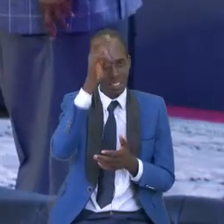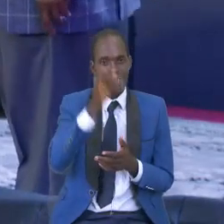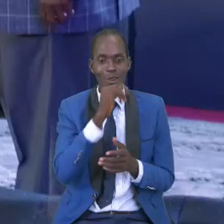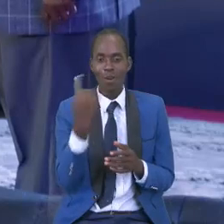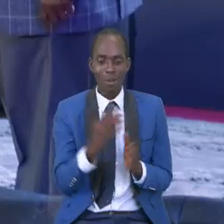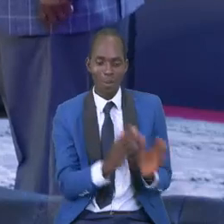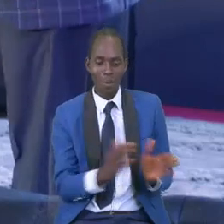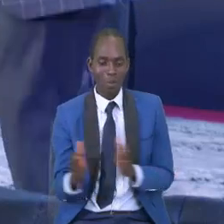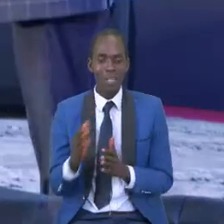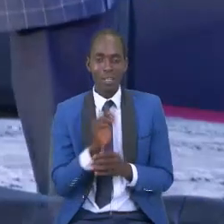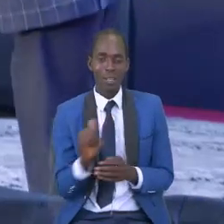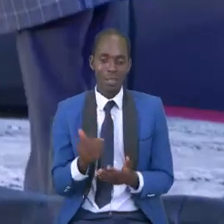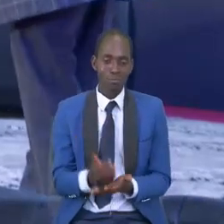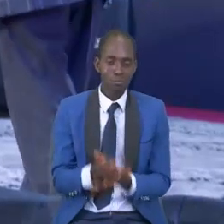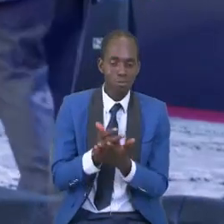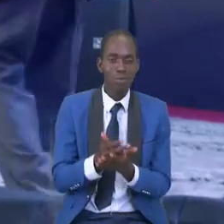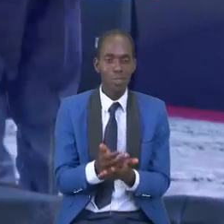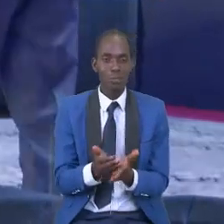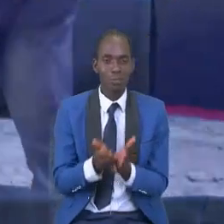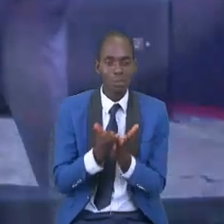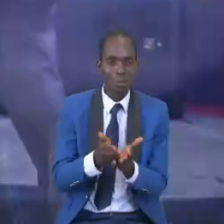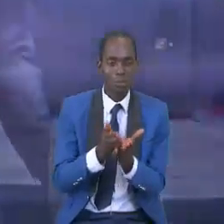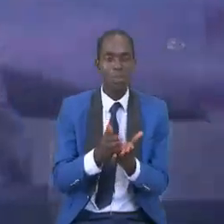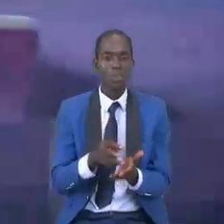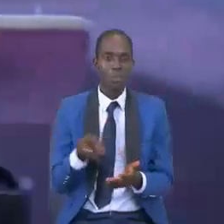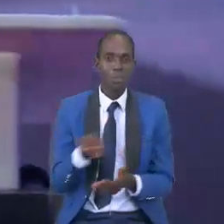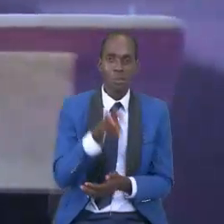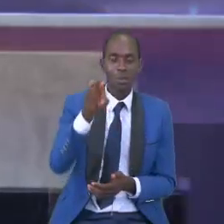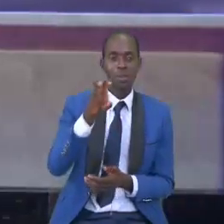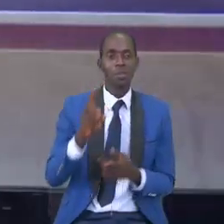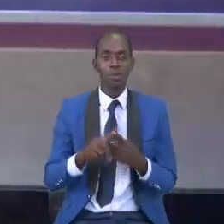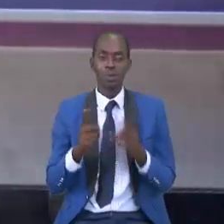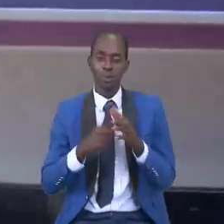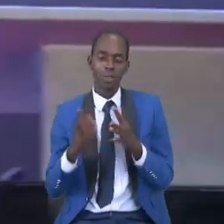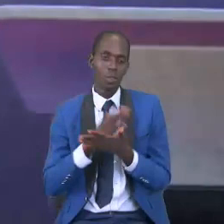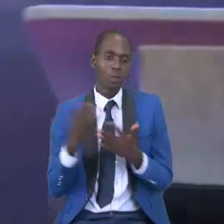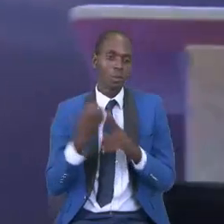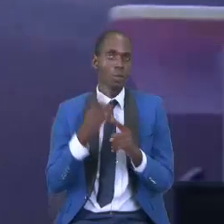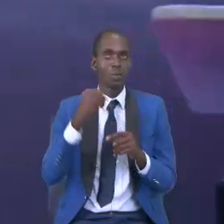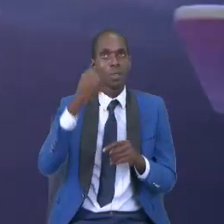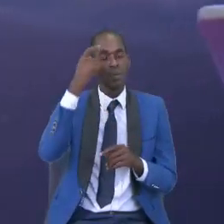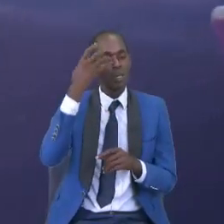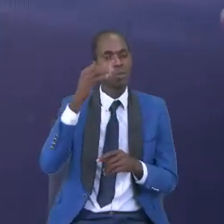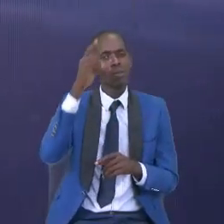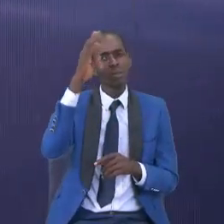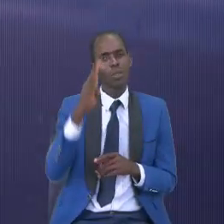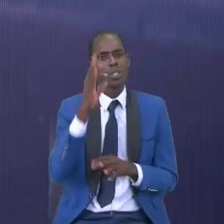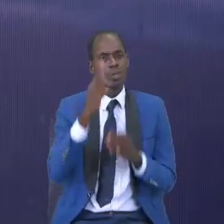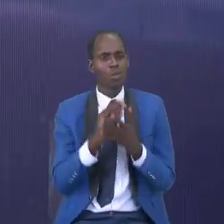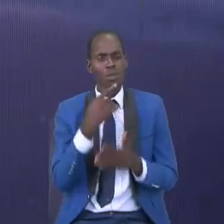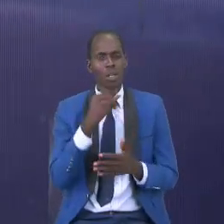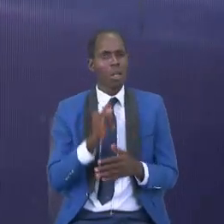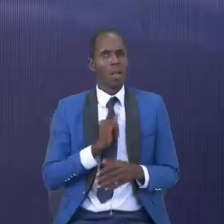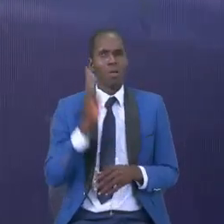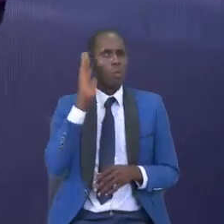that will take him there. When anybody knows the mind of God and the will of God, and you say, no, I'm not going to do